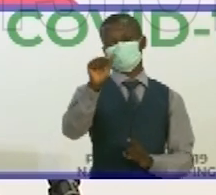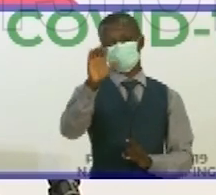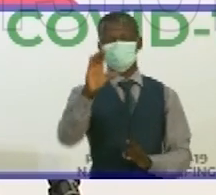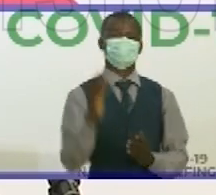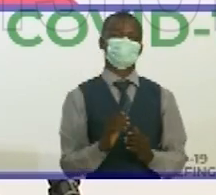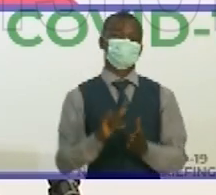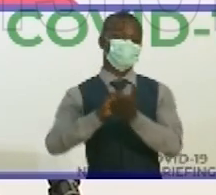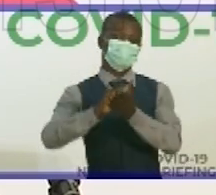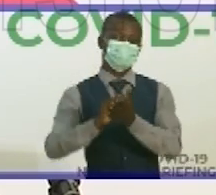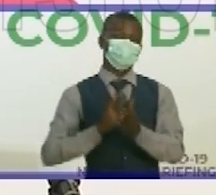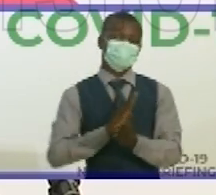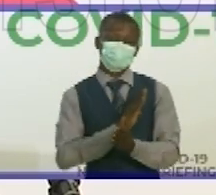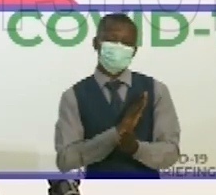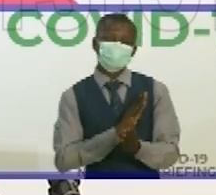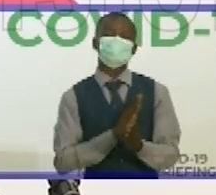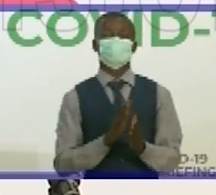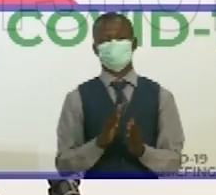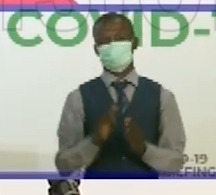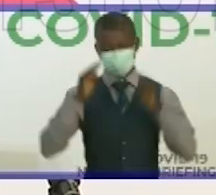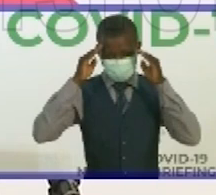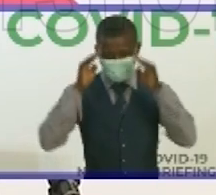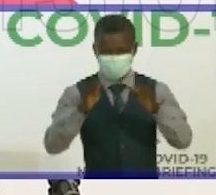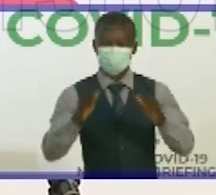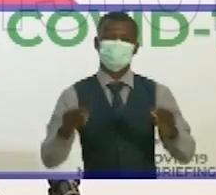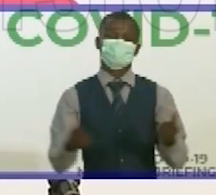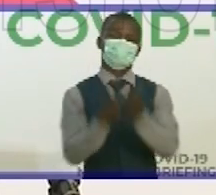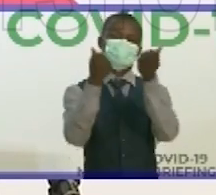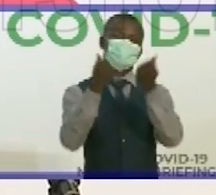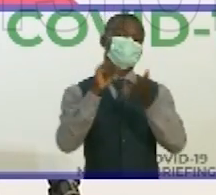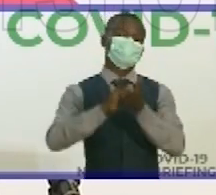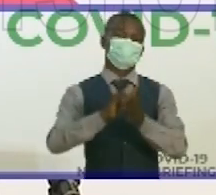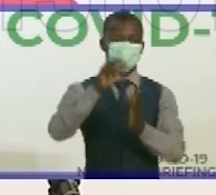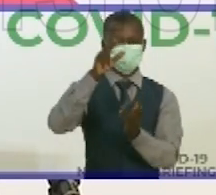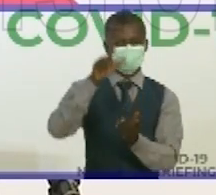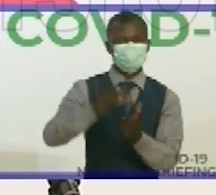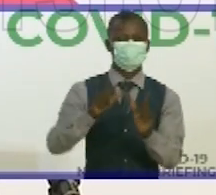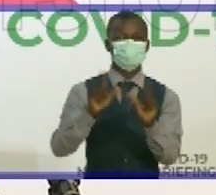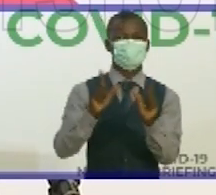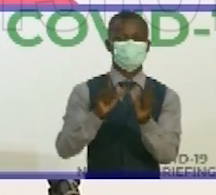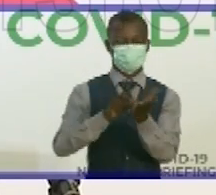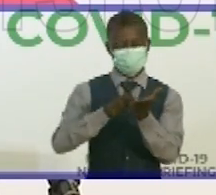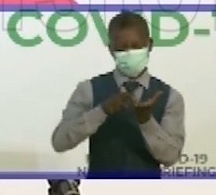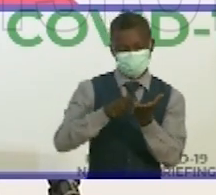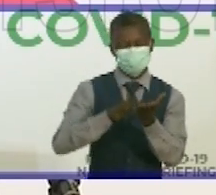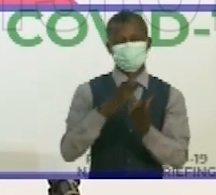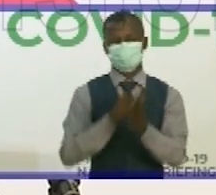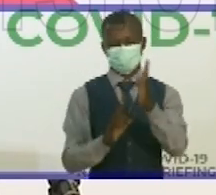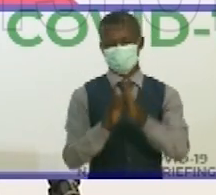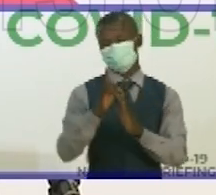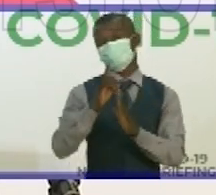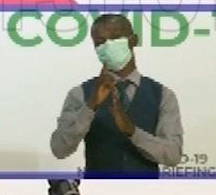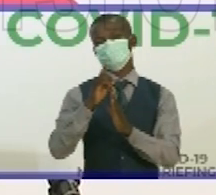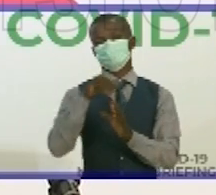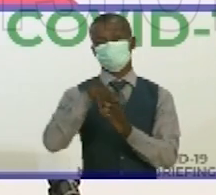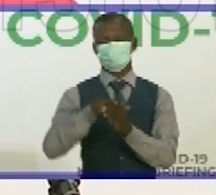is expected to address the challenges that limit research and development investment in the healthcare